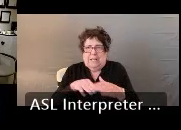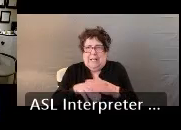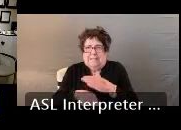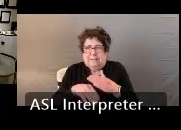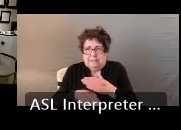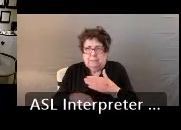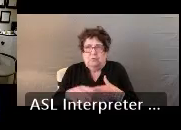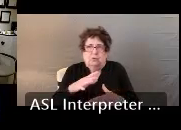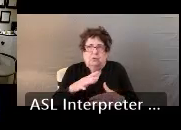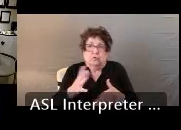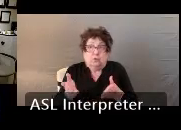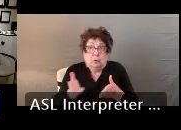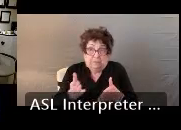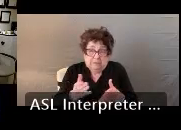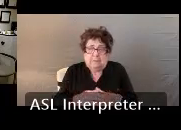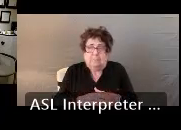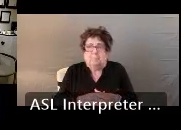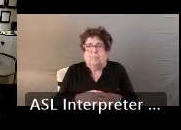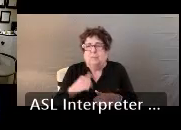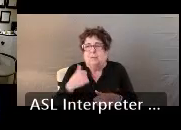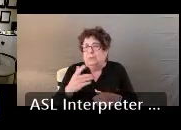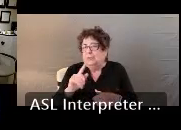on a variety of different